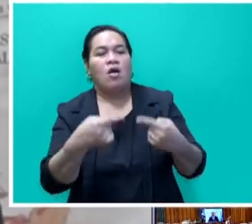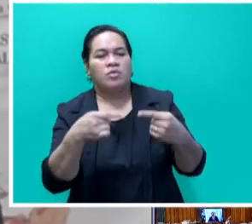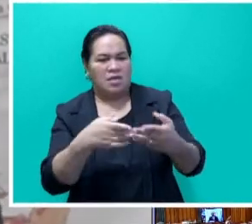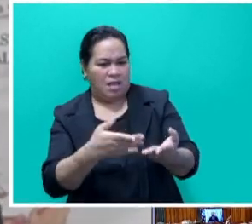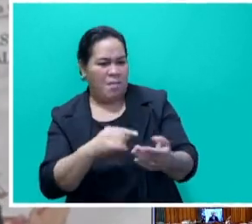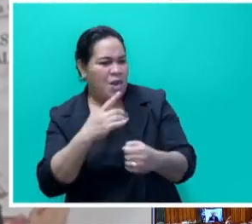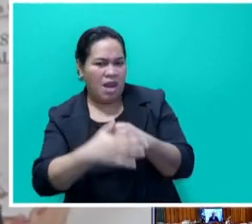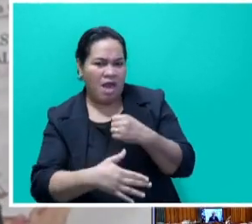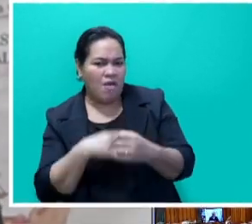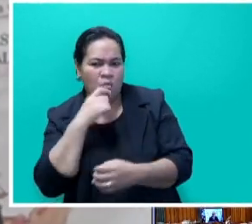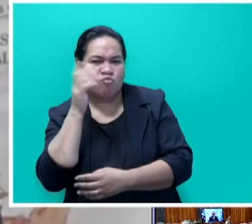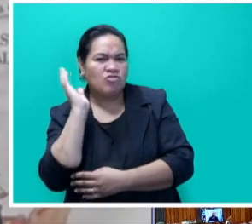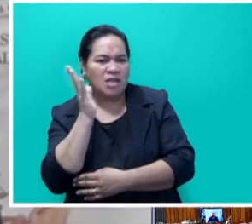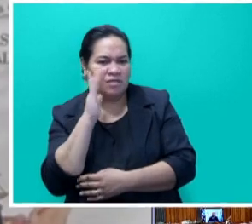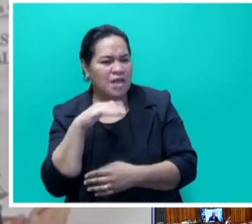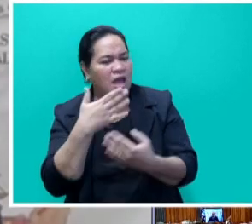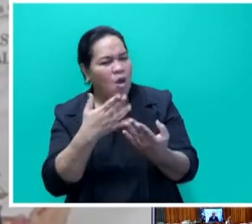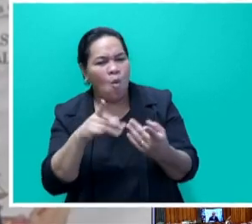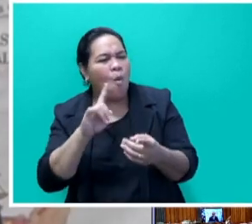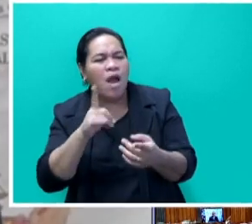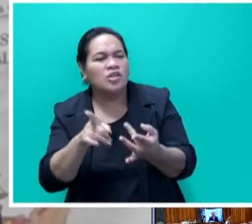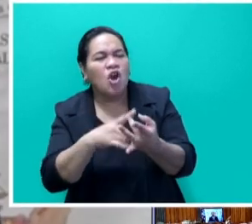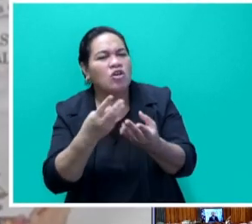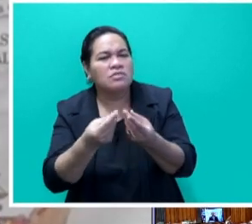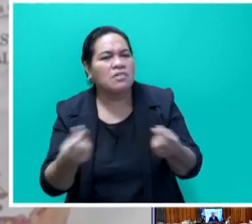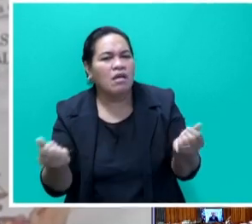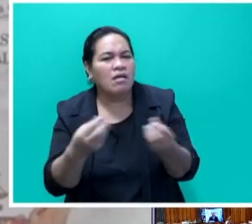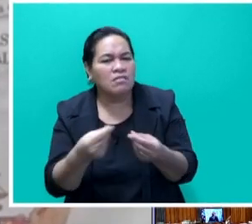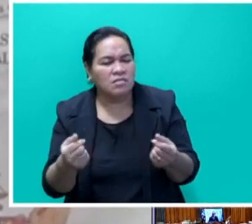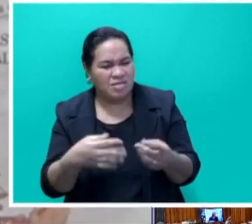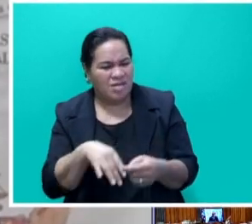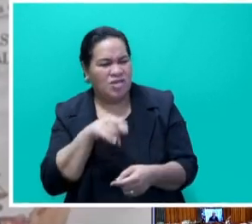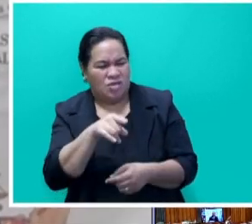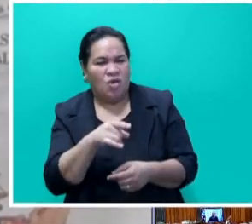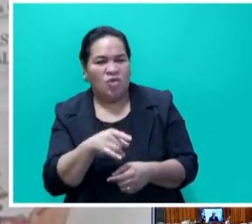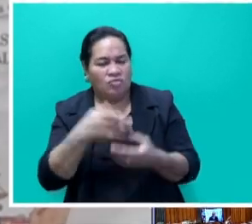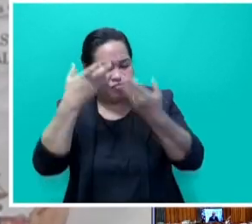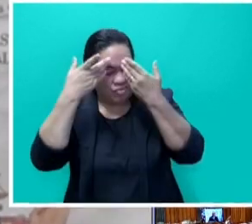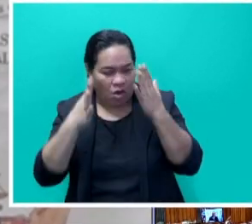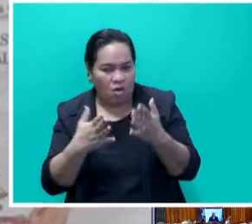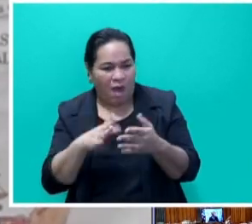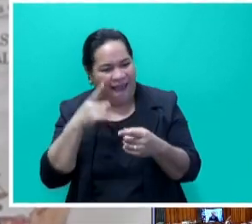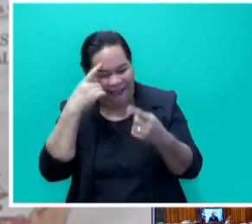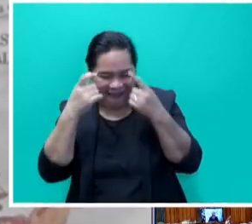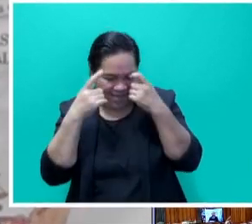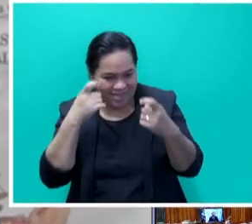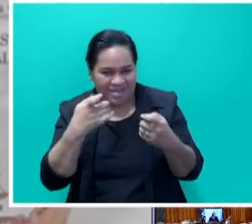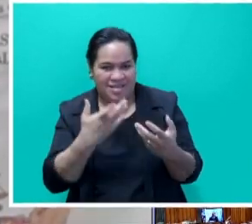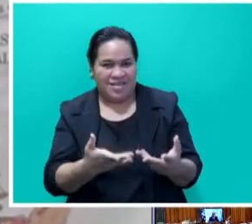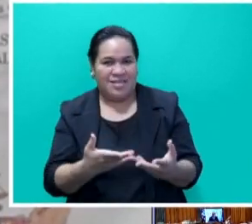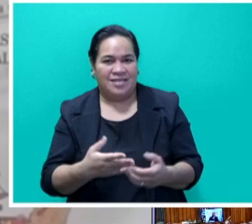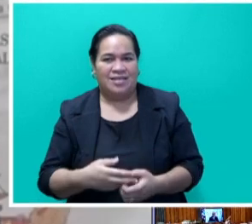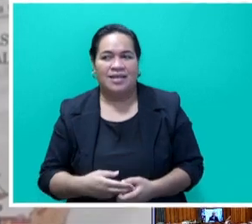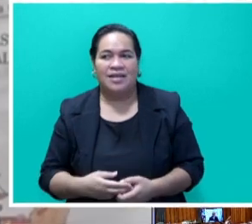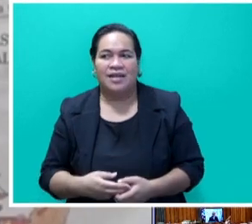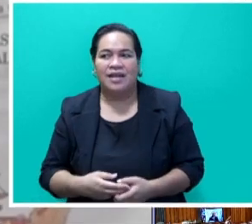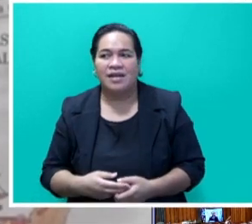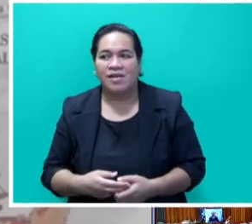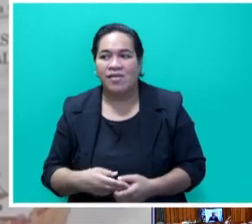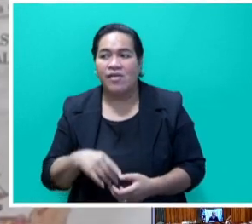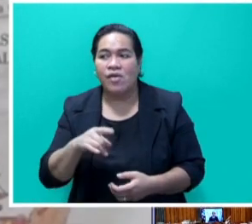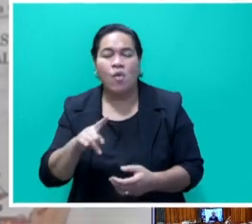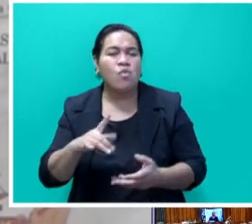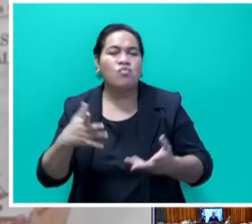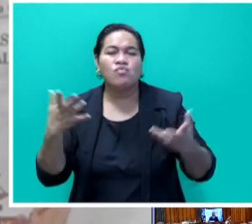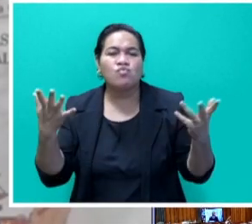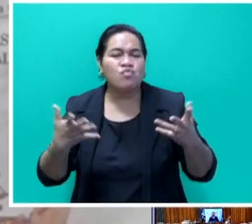not presented any meaningful suggestions on what to do. It seems they are devoid of constructive ideas. They have presented no alternatives. Where is